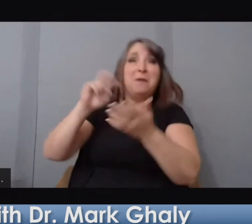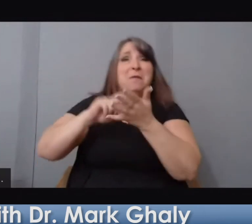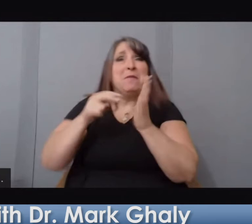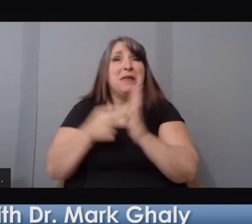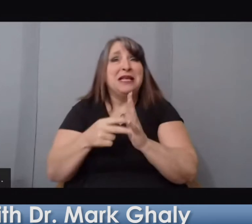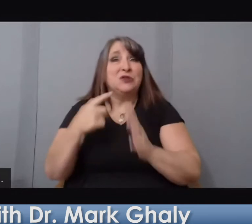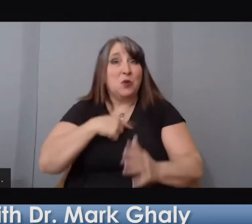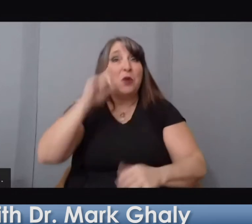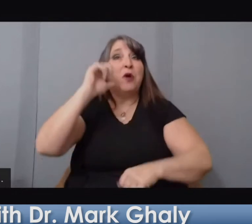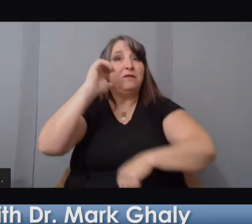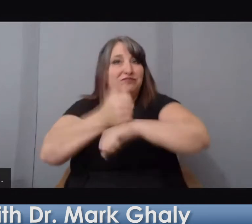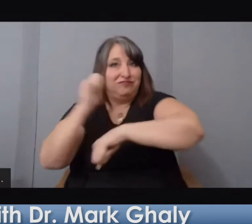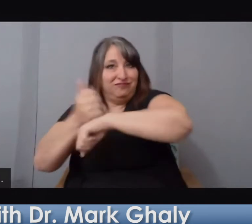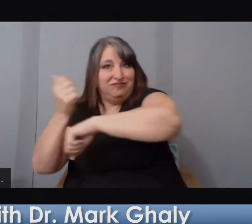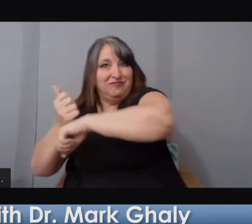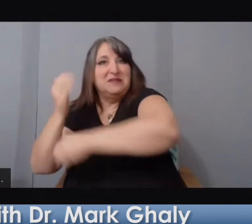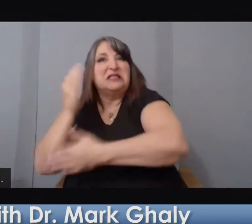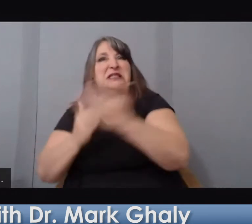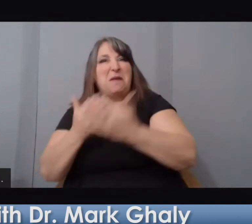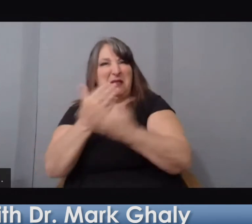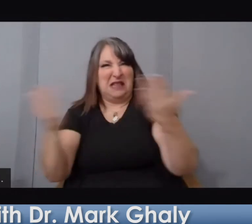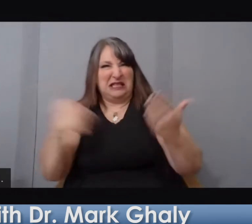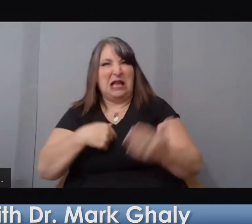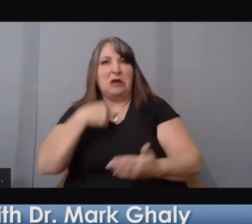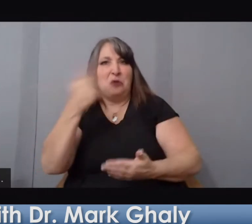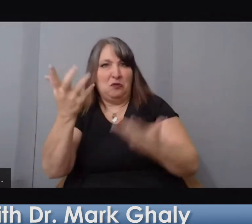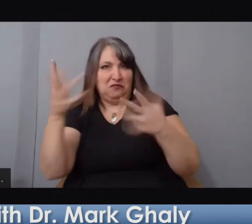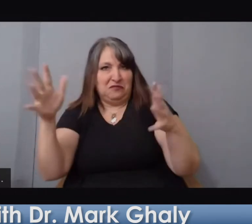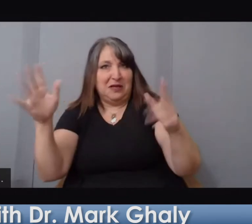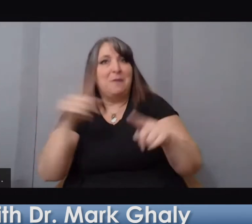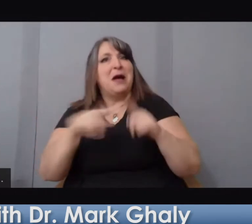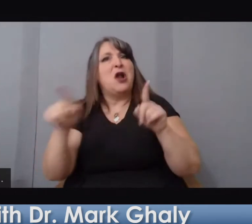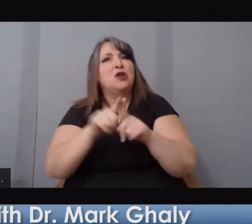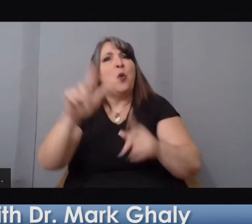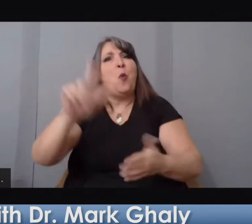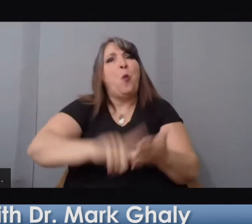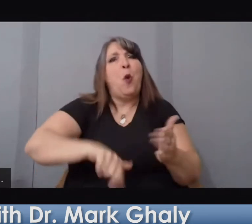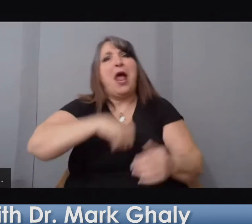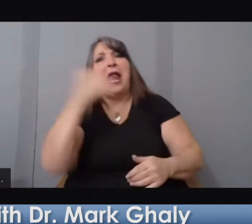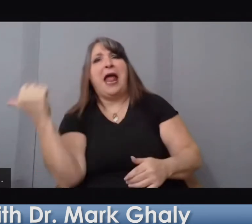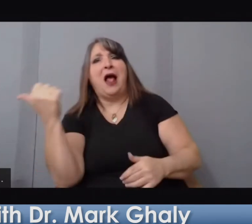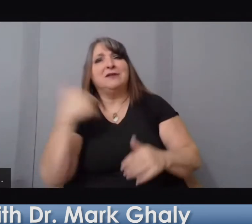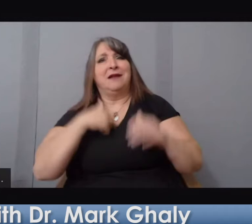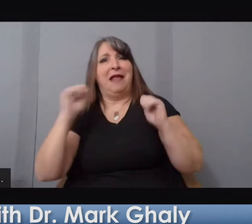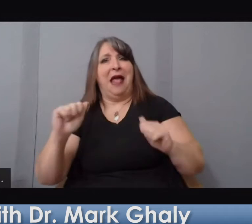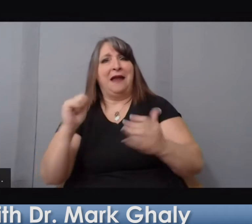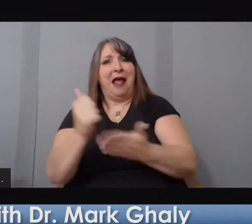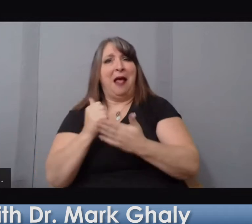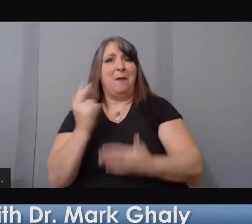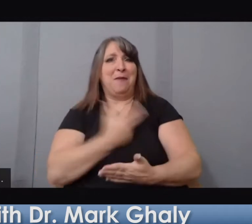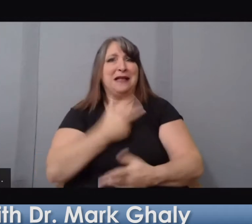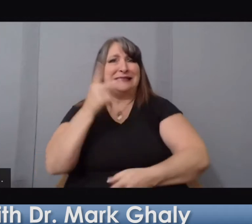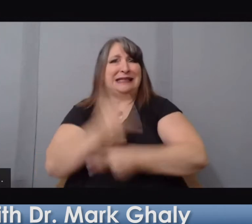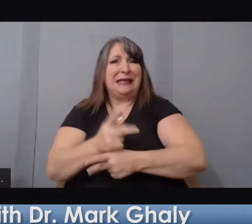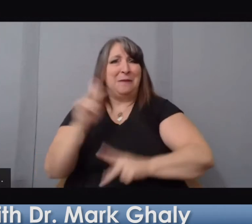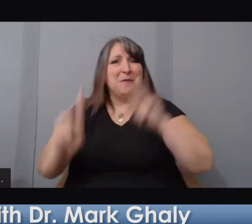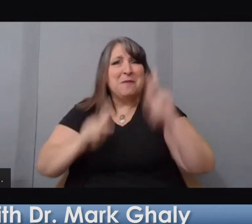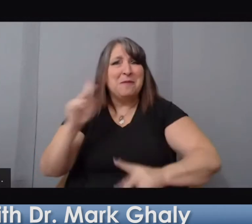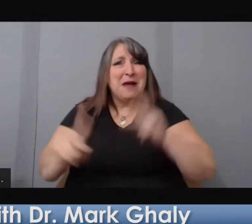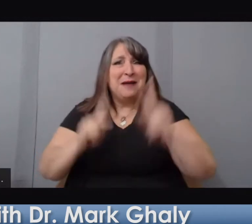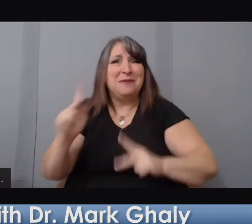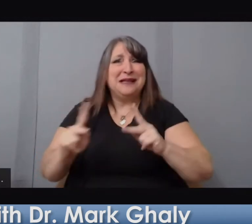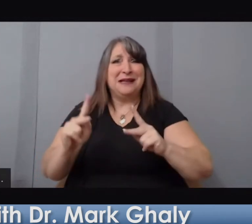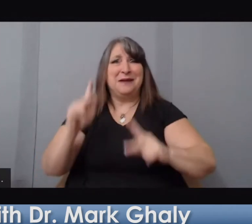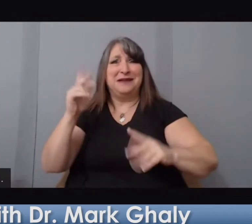of the features that I mentioned, but we're always looking at what is going to help us keep the public as safe as possible in